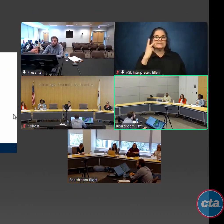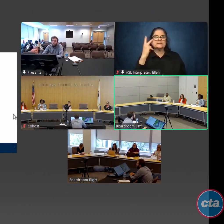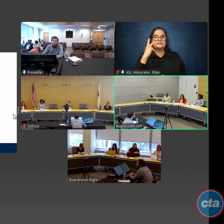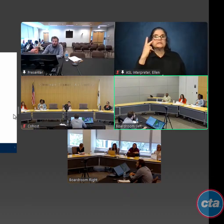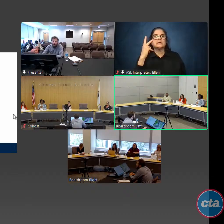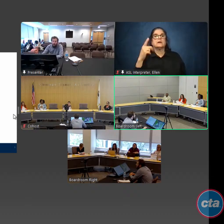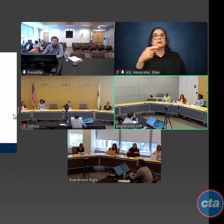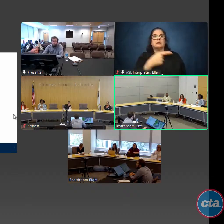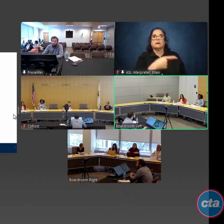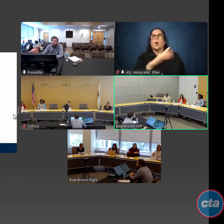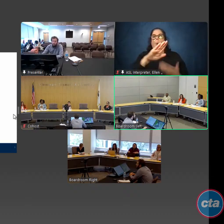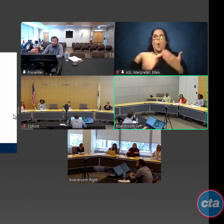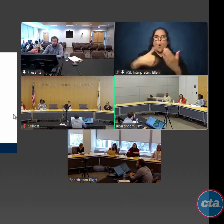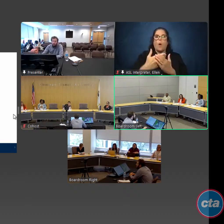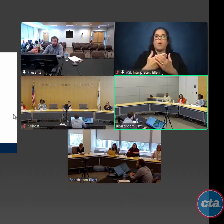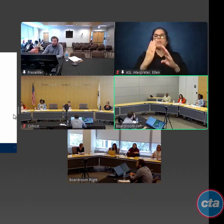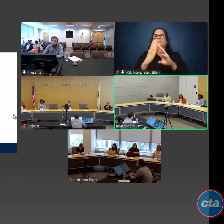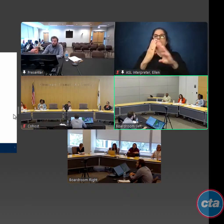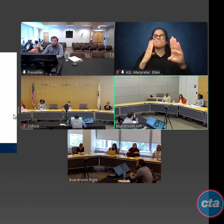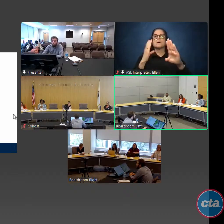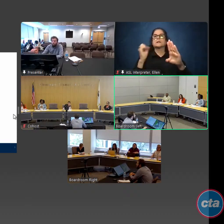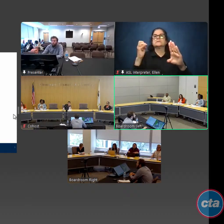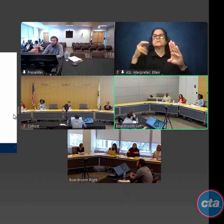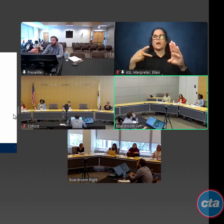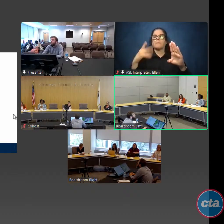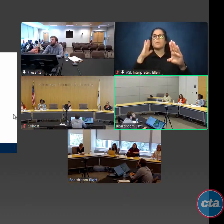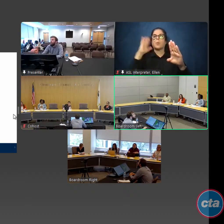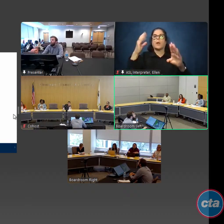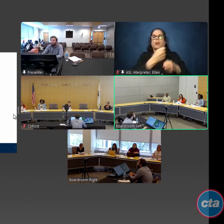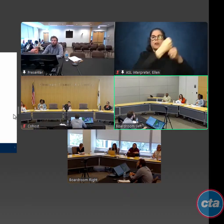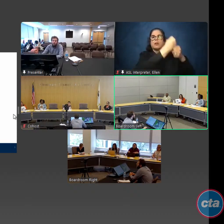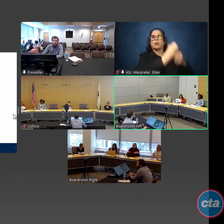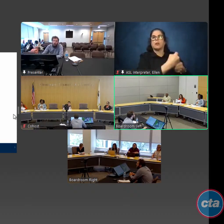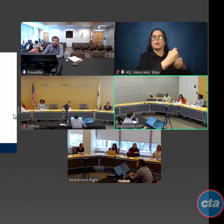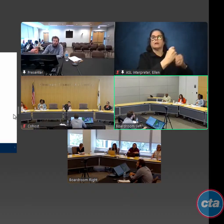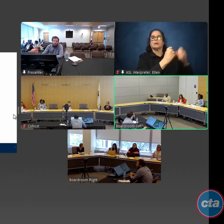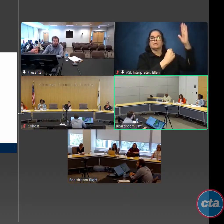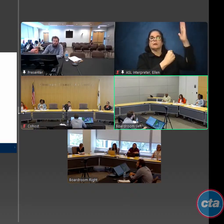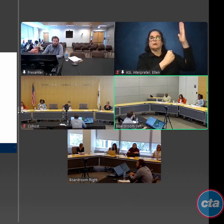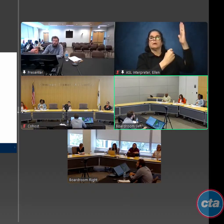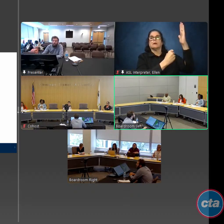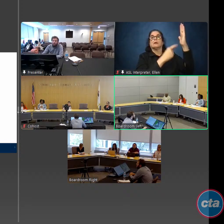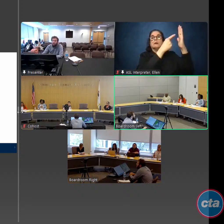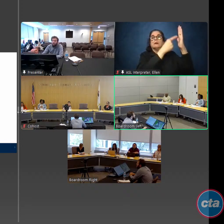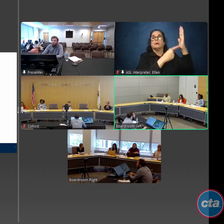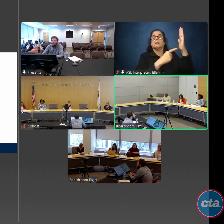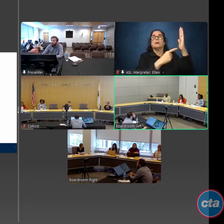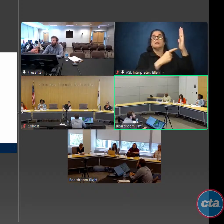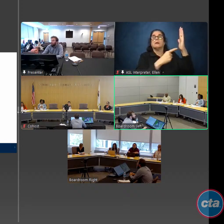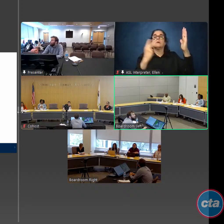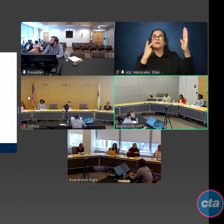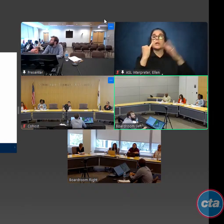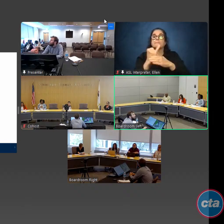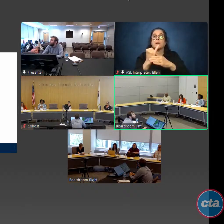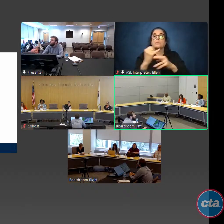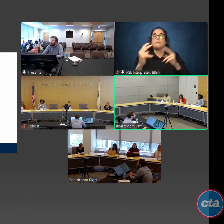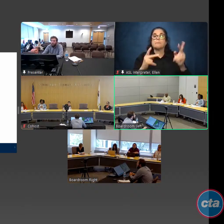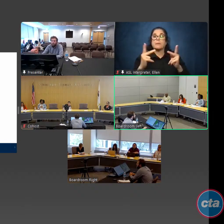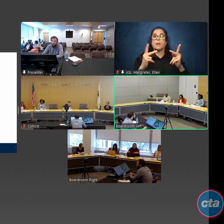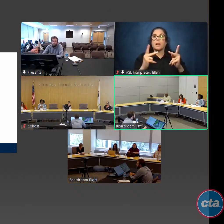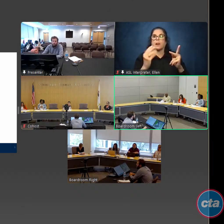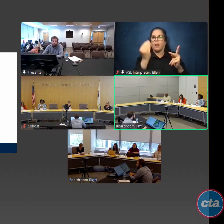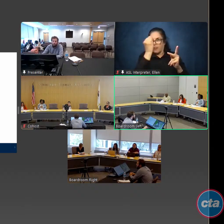stops that will inform visually impaired people that they're waiting at a bus stop rather than some